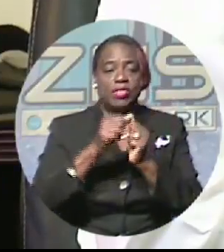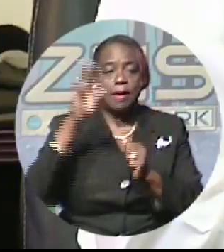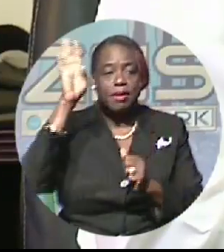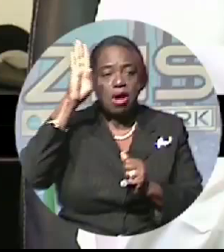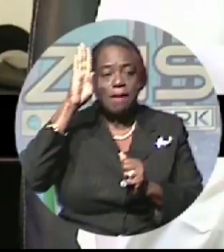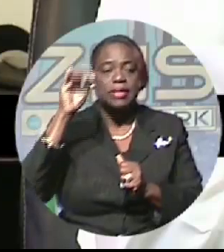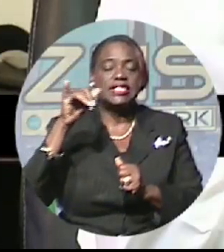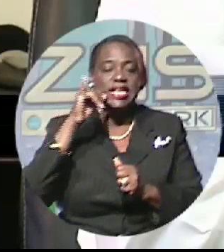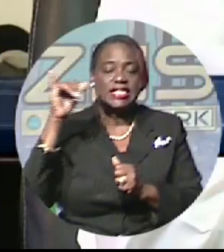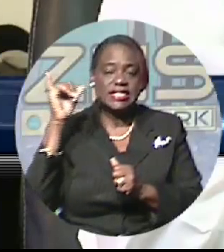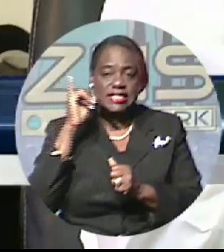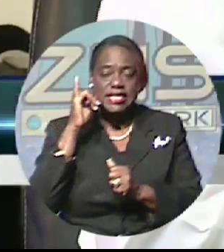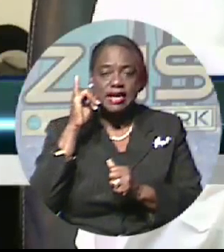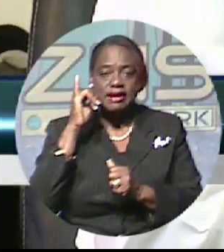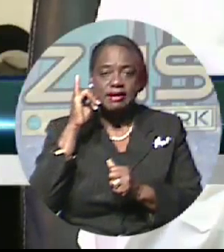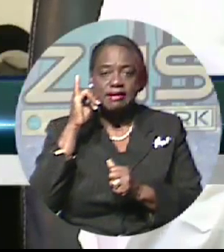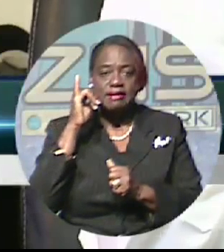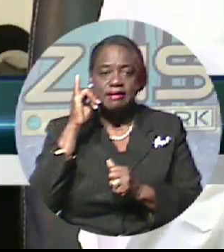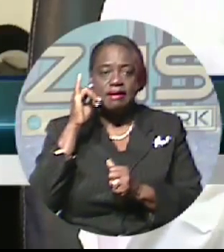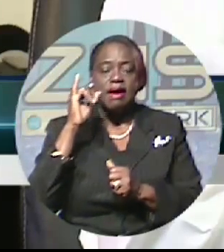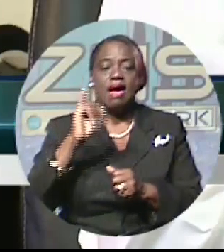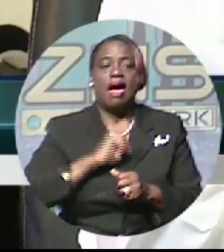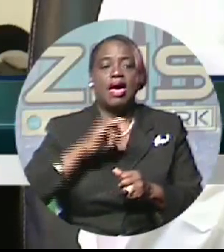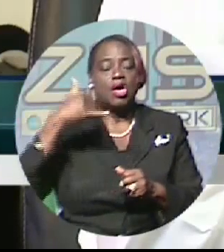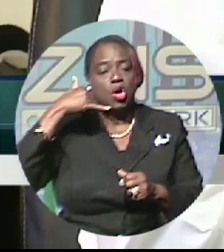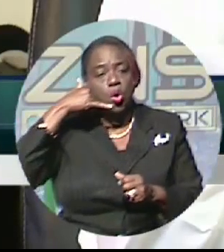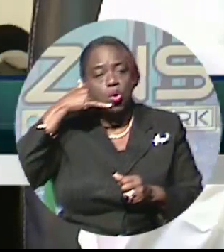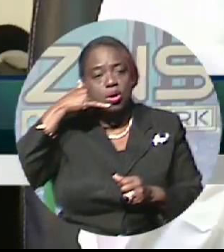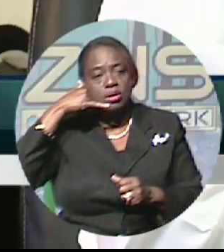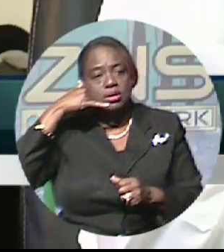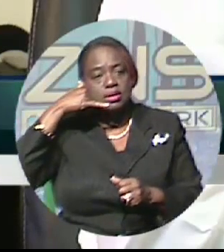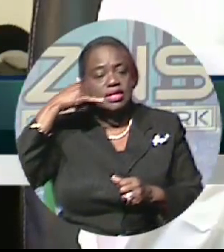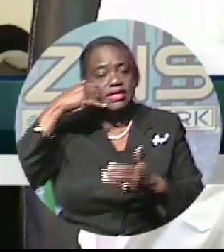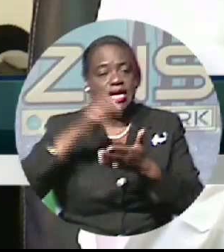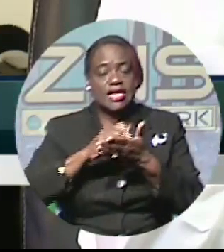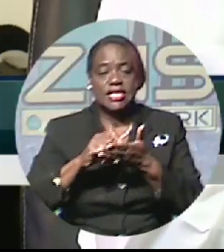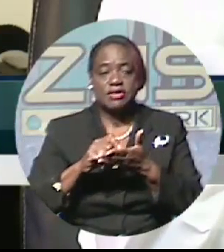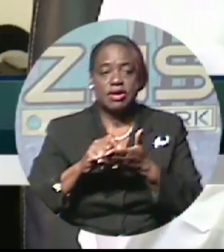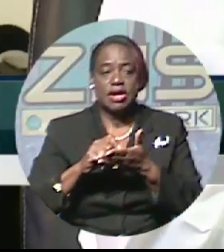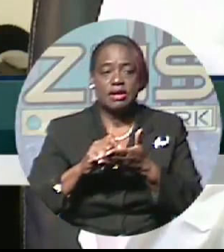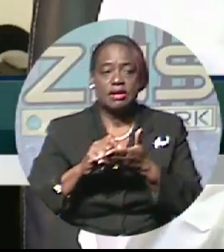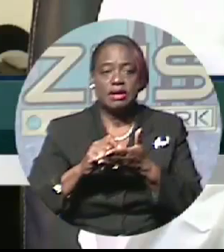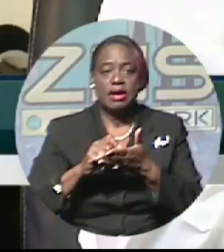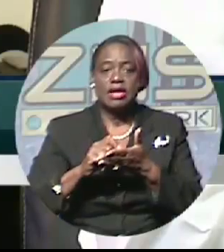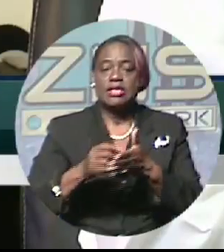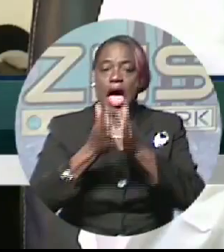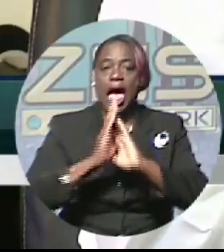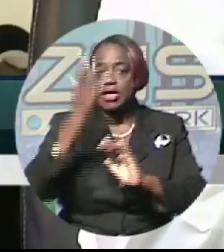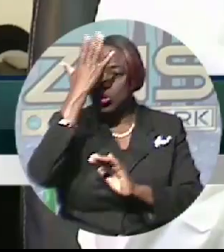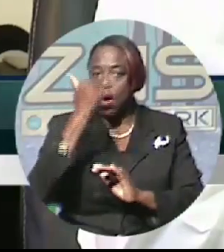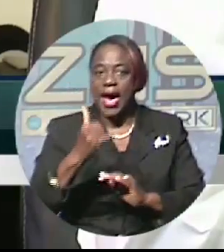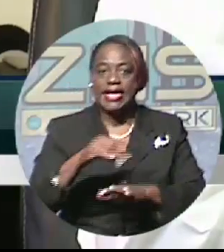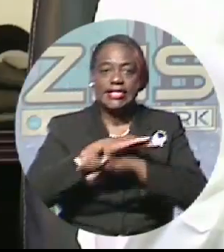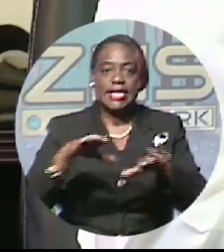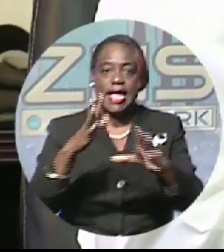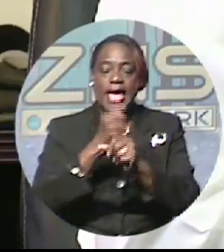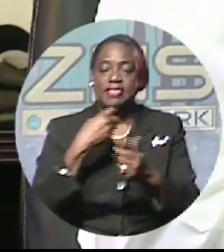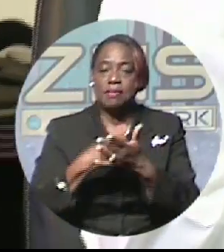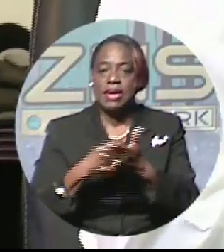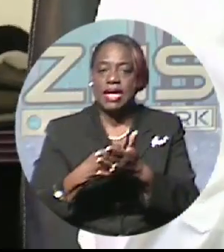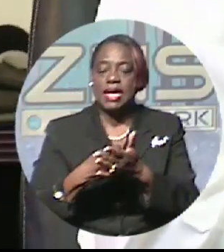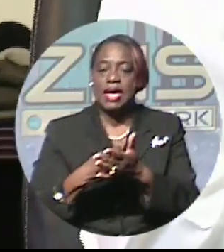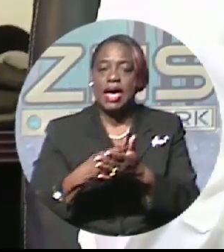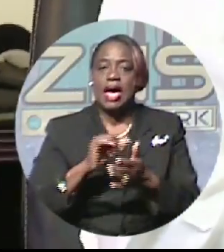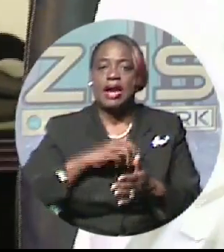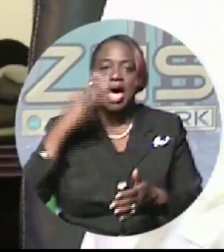tell me the same thing, and I called the secretariat to determine why he would not have received a subsidy, and was told